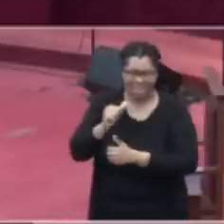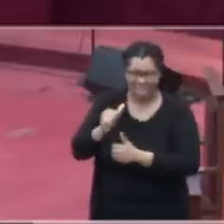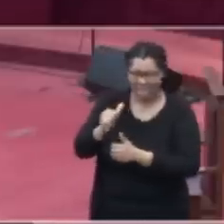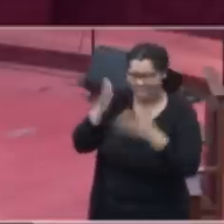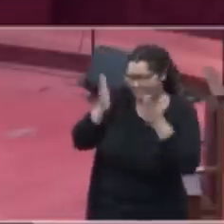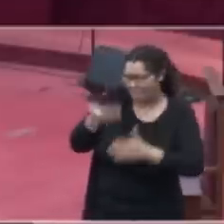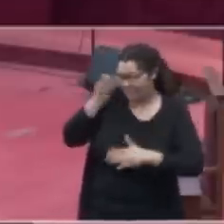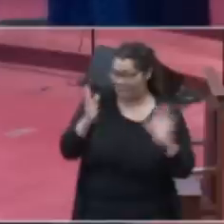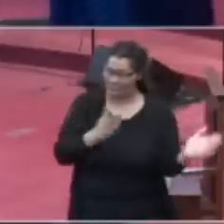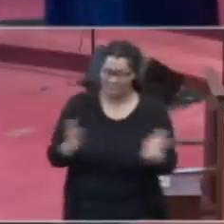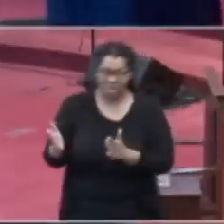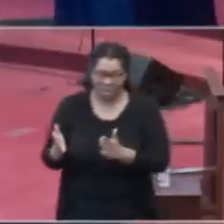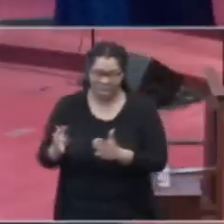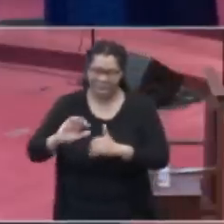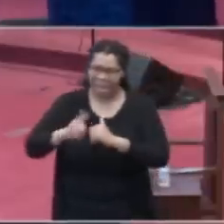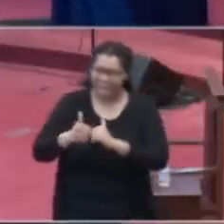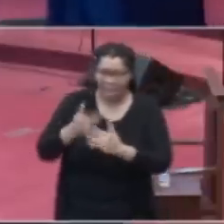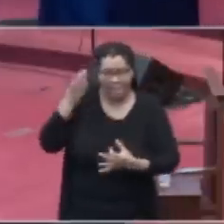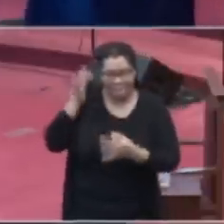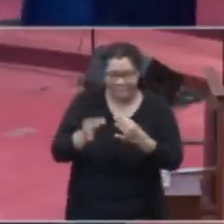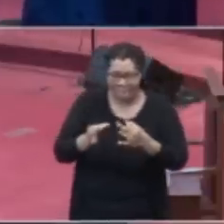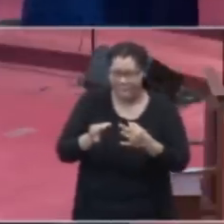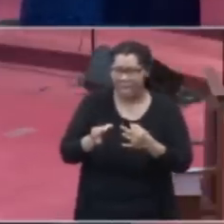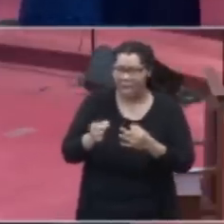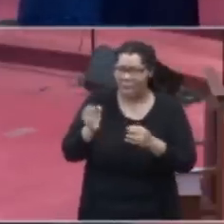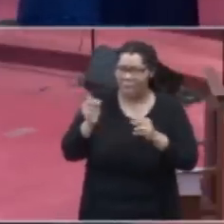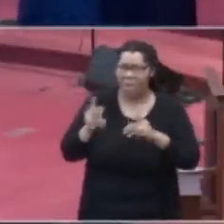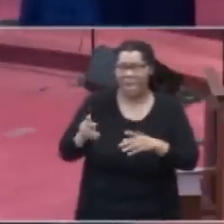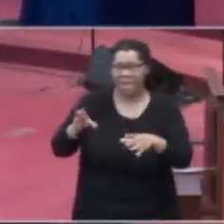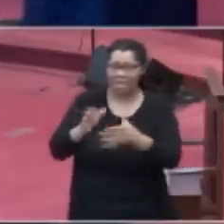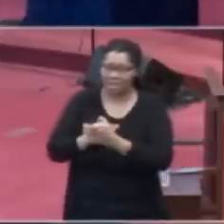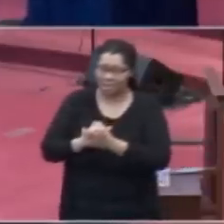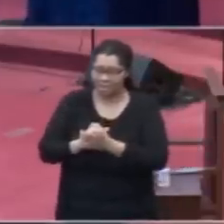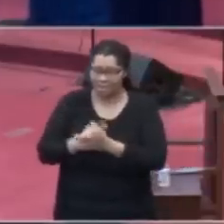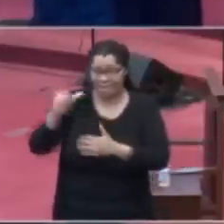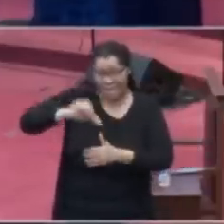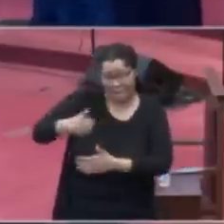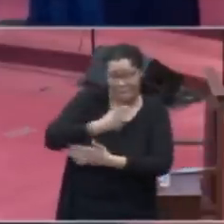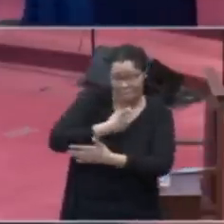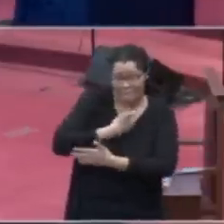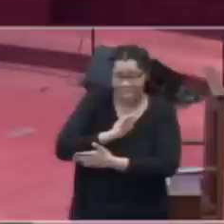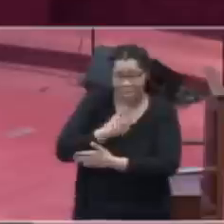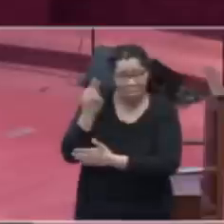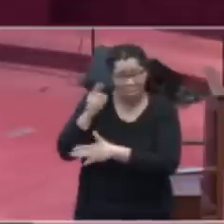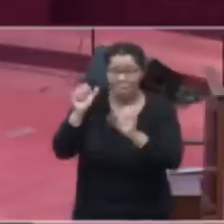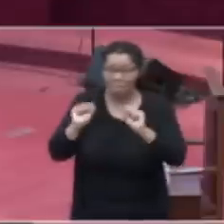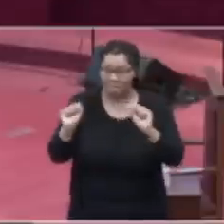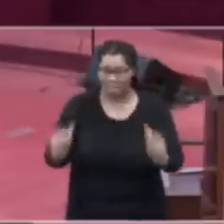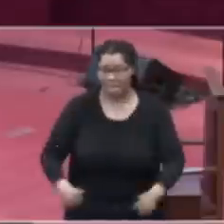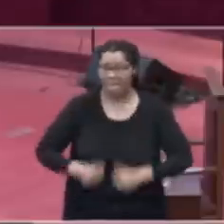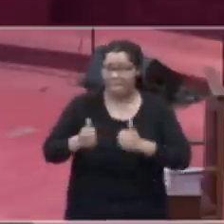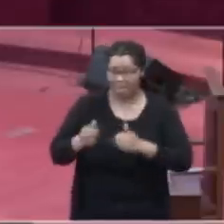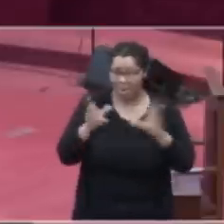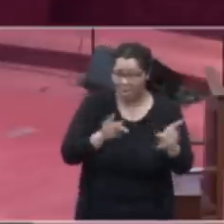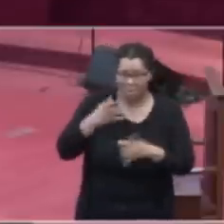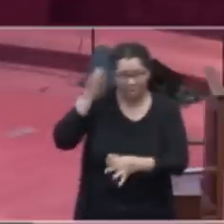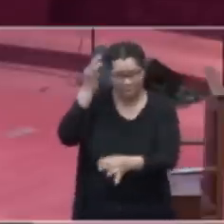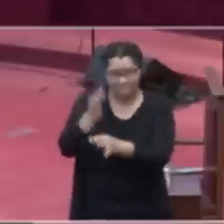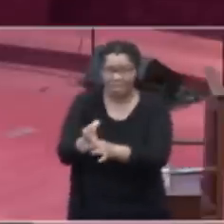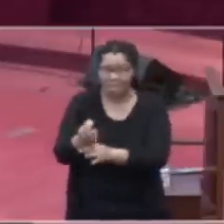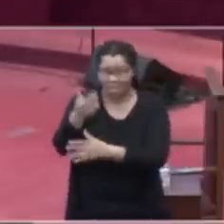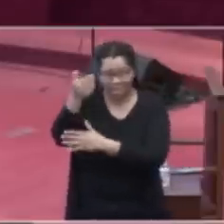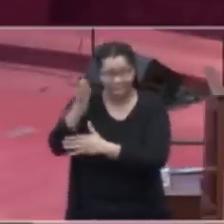God intended, how do I make the choice to crucify myself so that I can live by my faith in